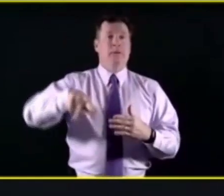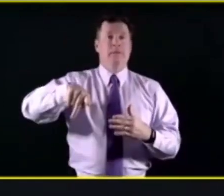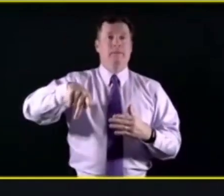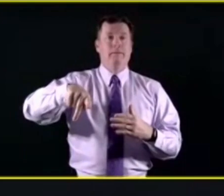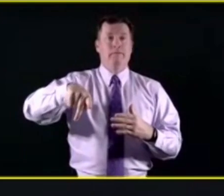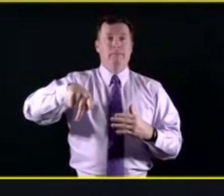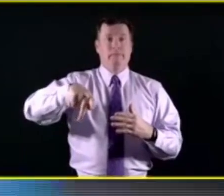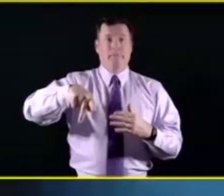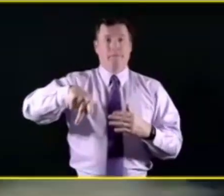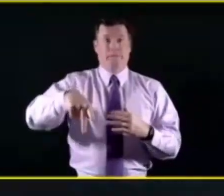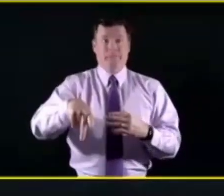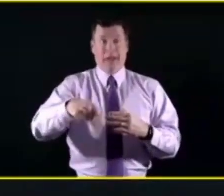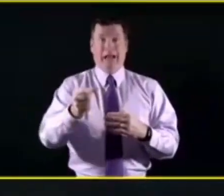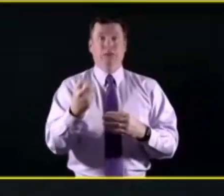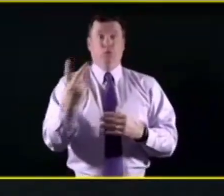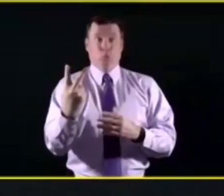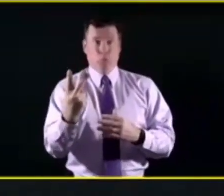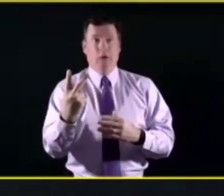Dr. Falsey?